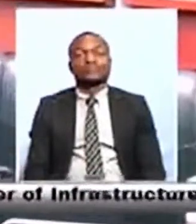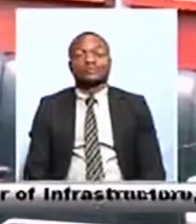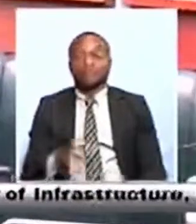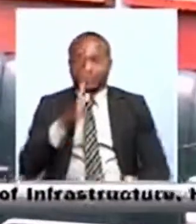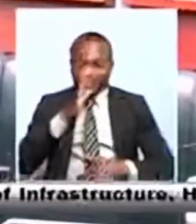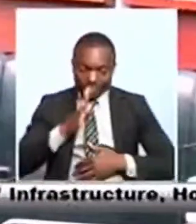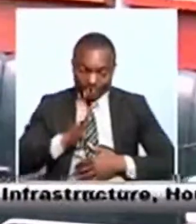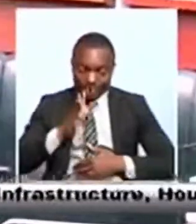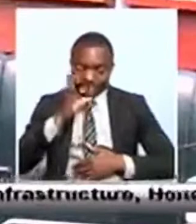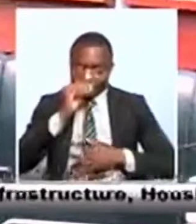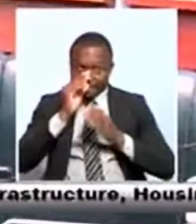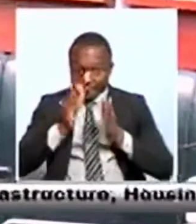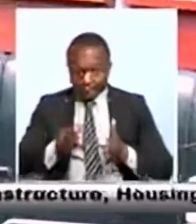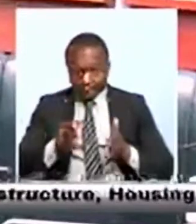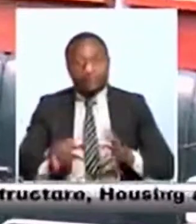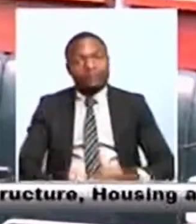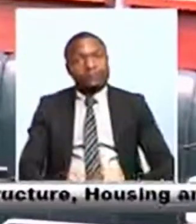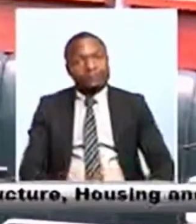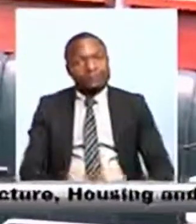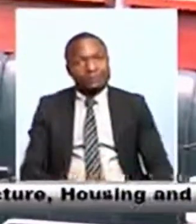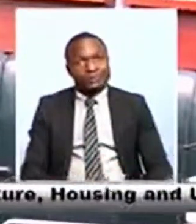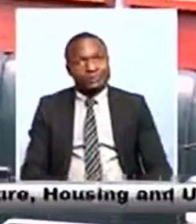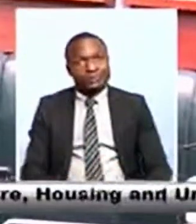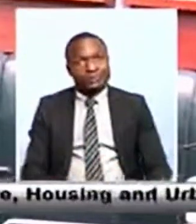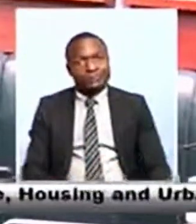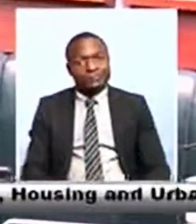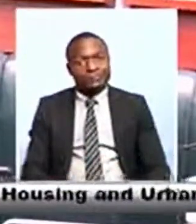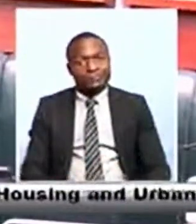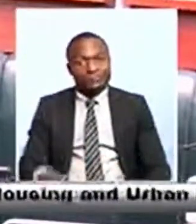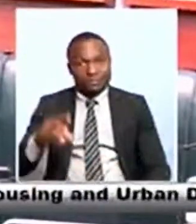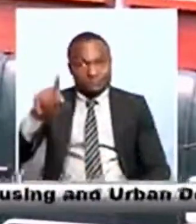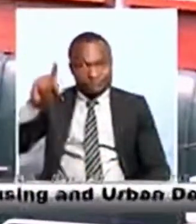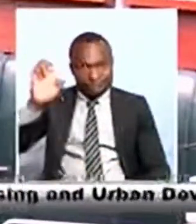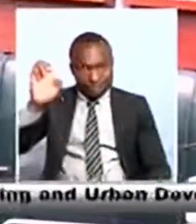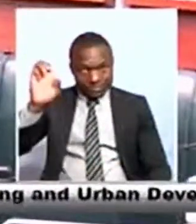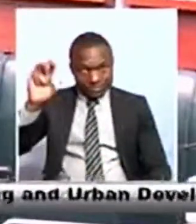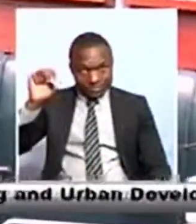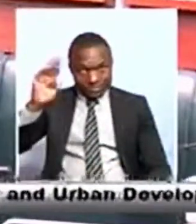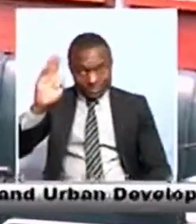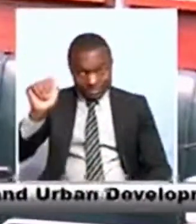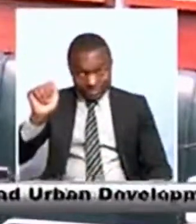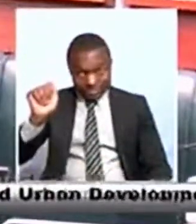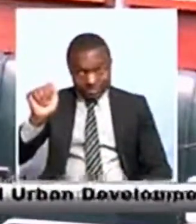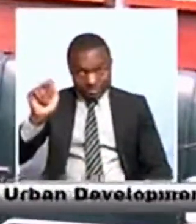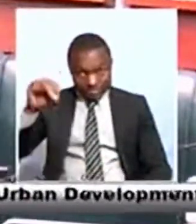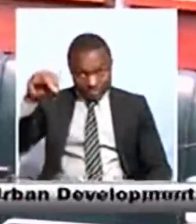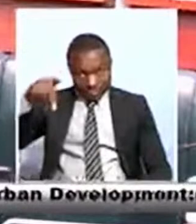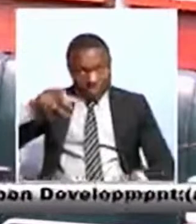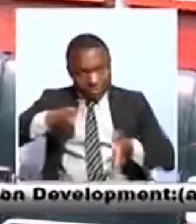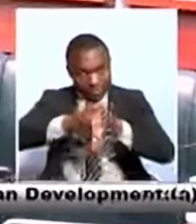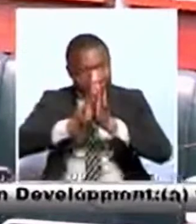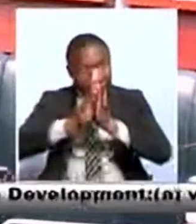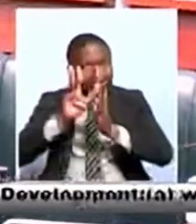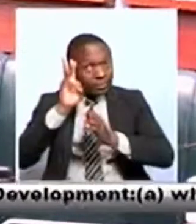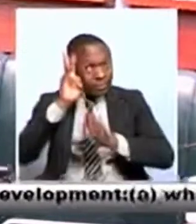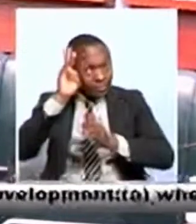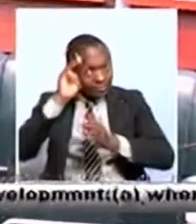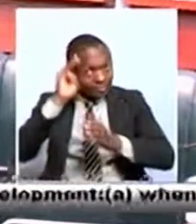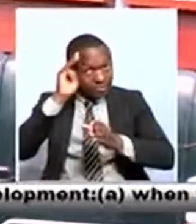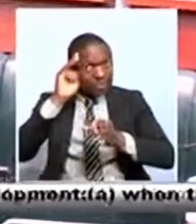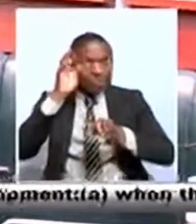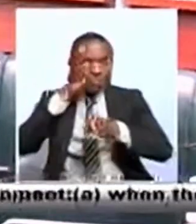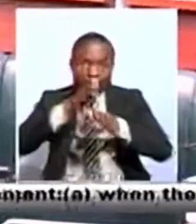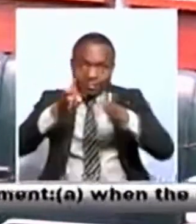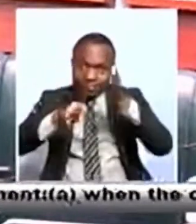Madam Speaker, the Pemba Member of Parliament has asked the Minister of Infrastructure, Housing